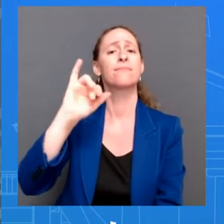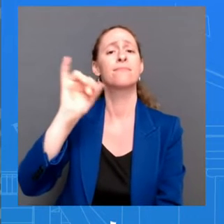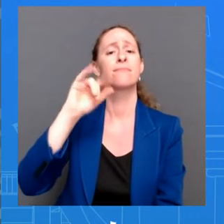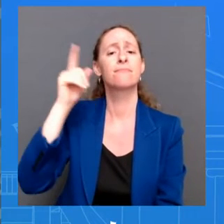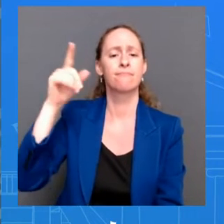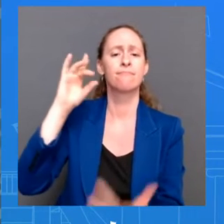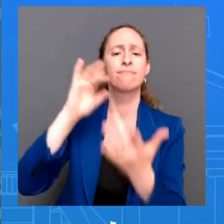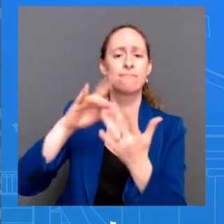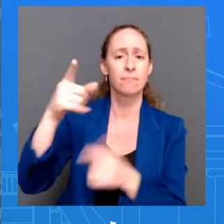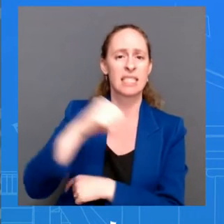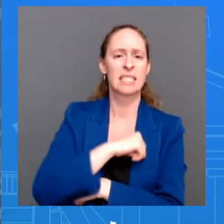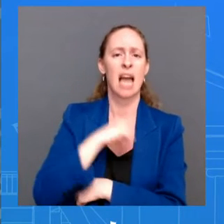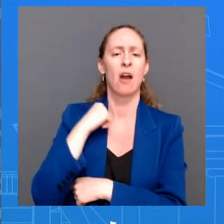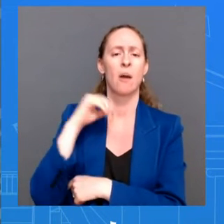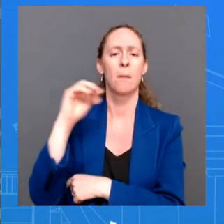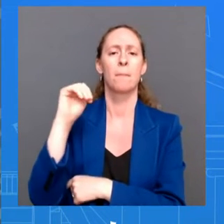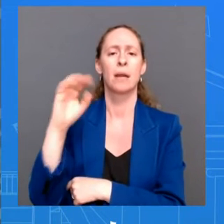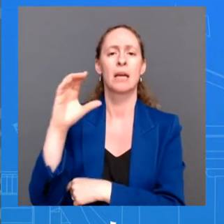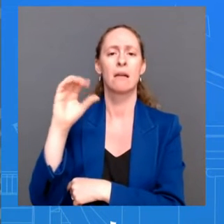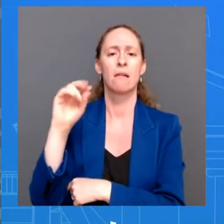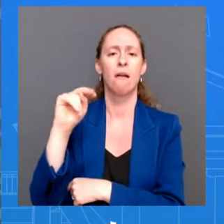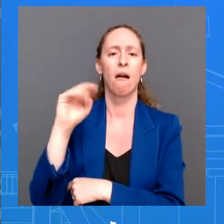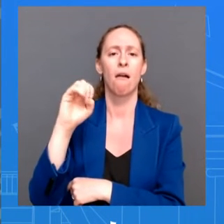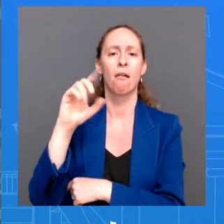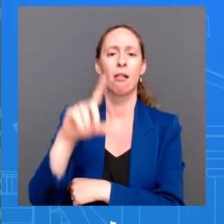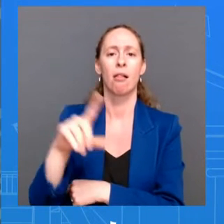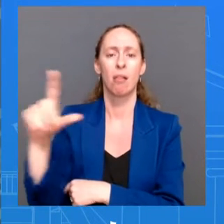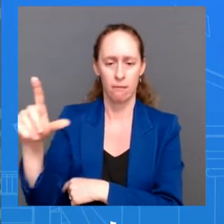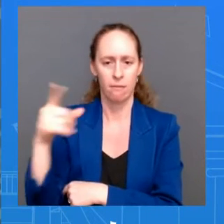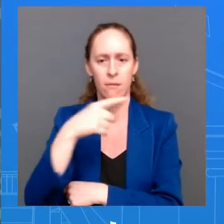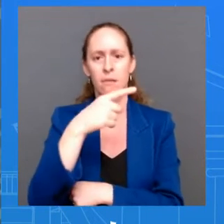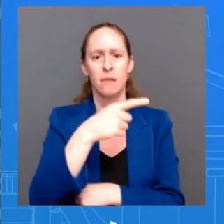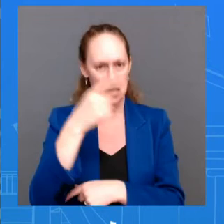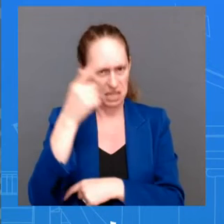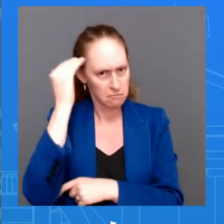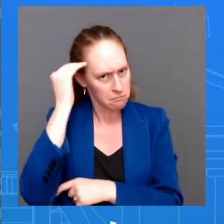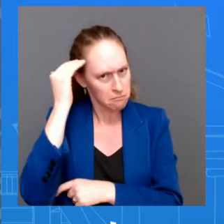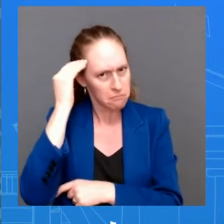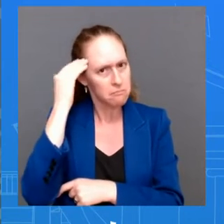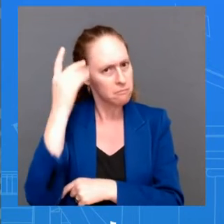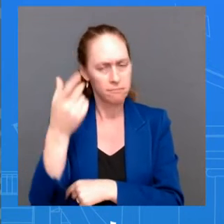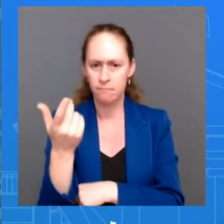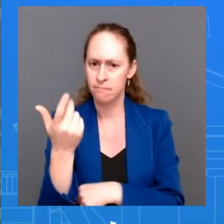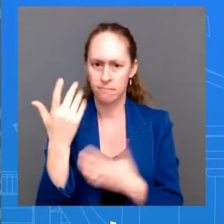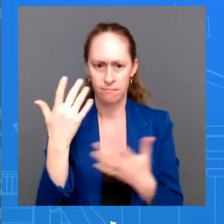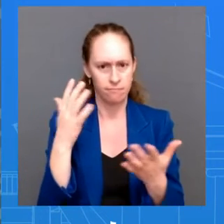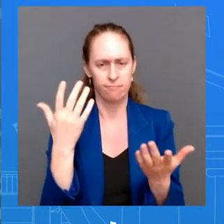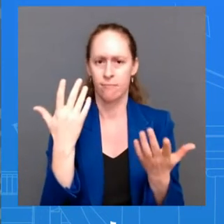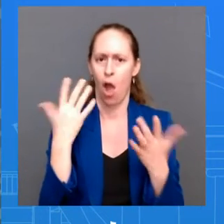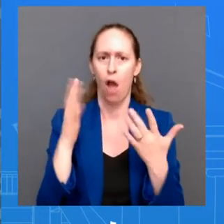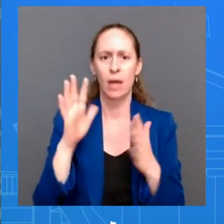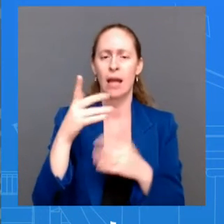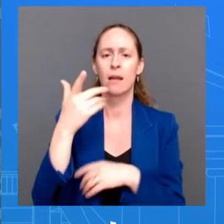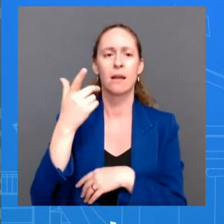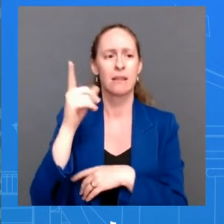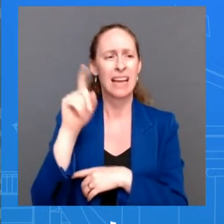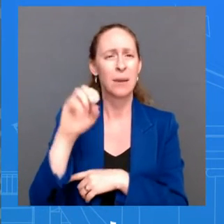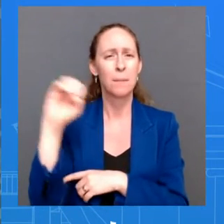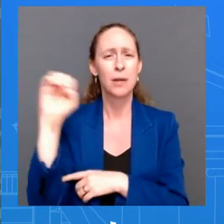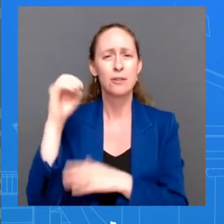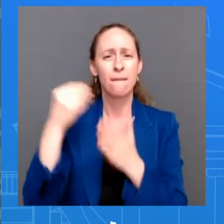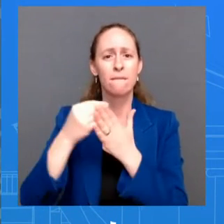expedited major disaster declaration and ordered federal aid to supplement state and local recovery efforts.